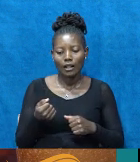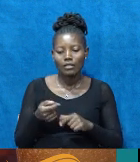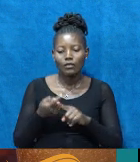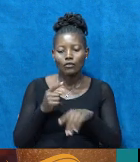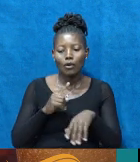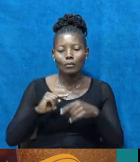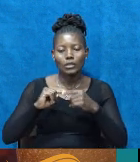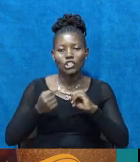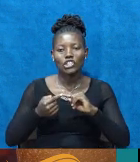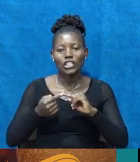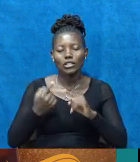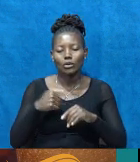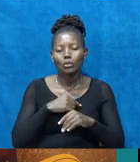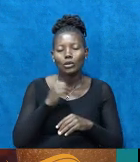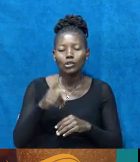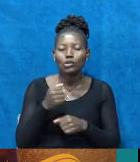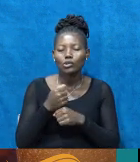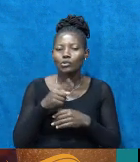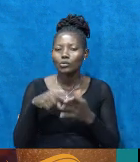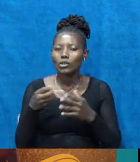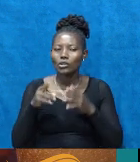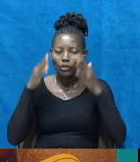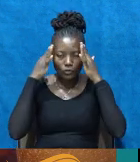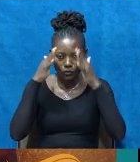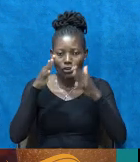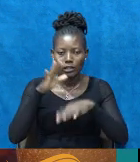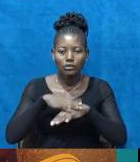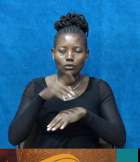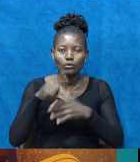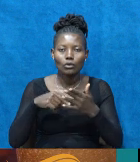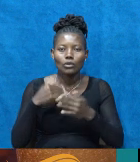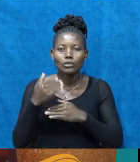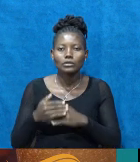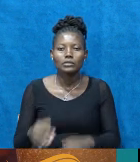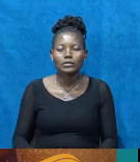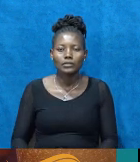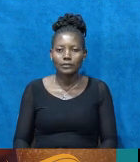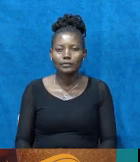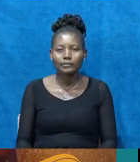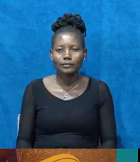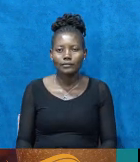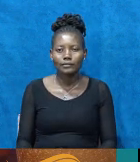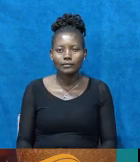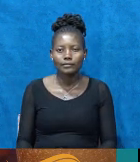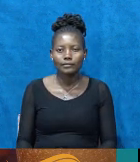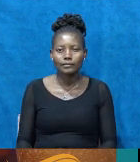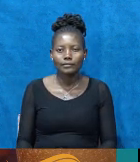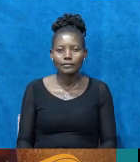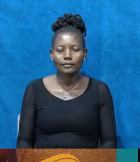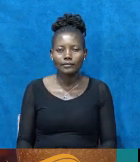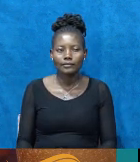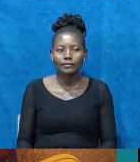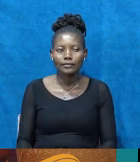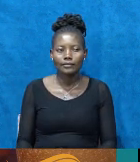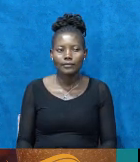an injury. What do we do, or what do we need to do, or what is it that we need to pay particular attention when it comes to recovery? Next